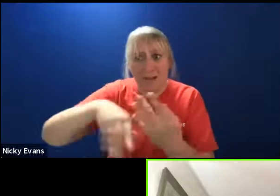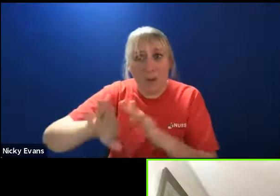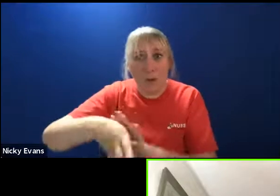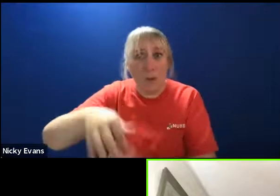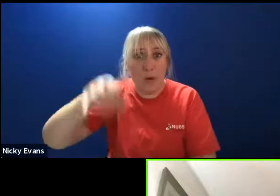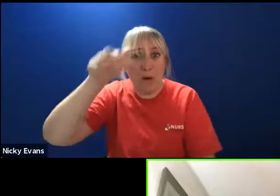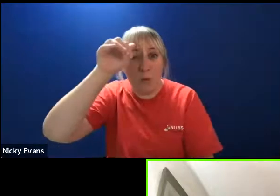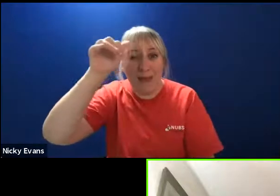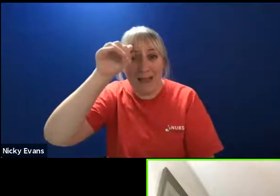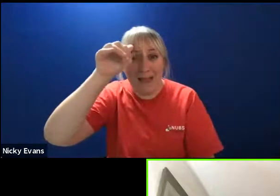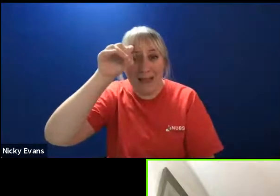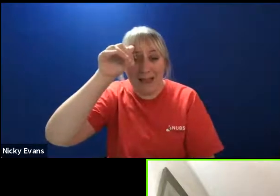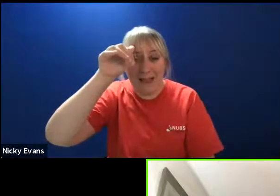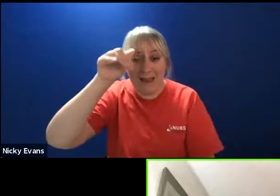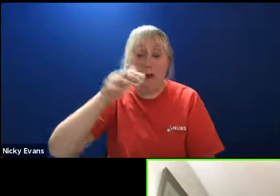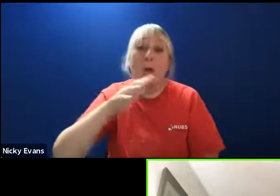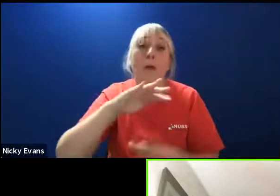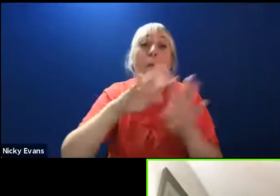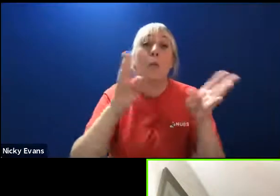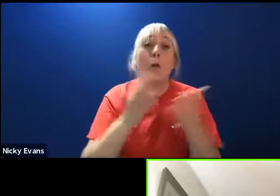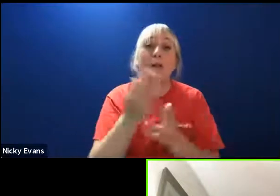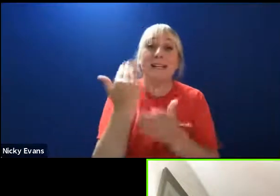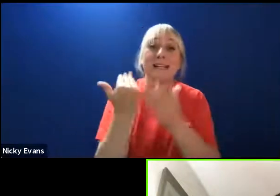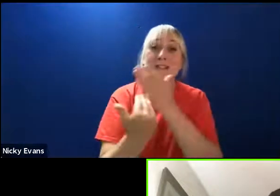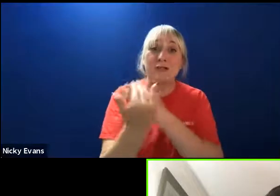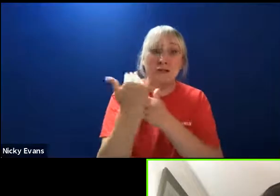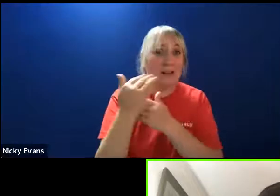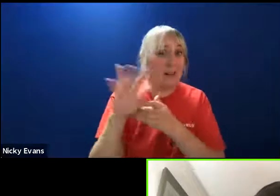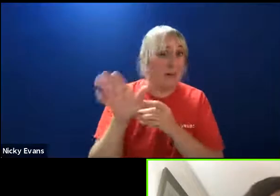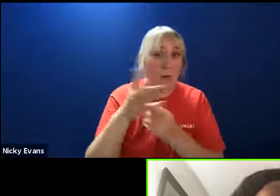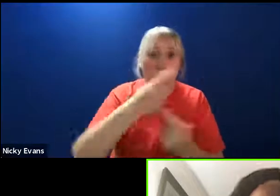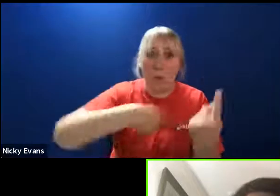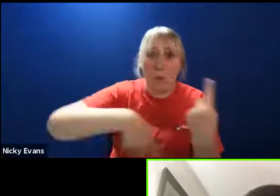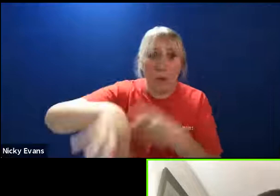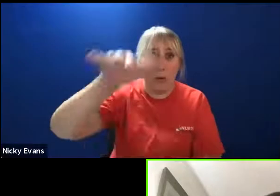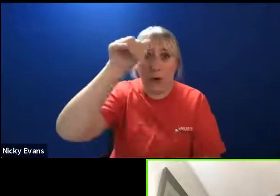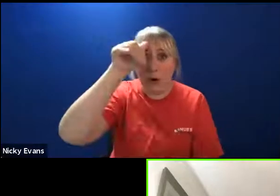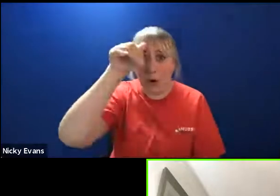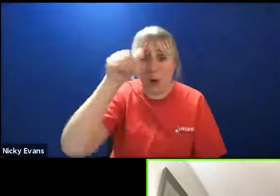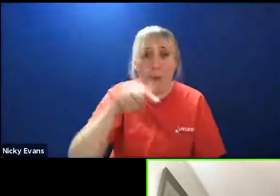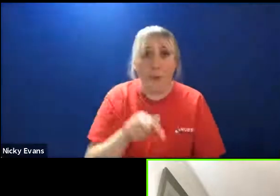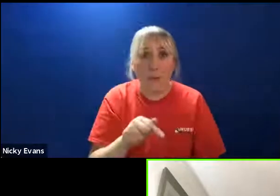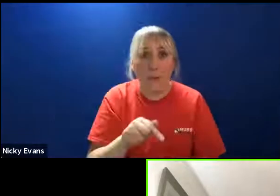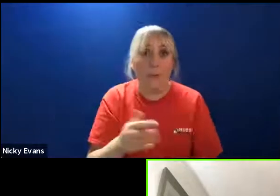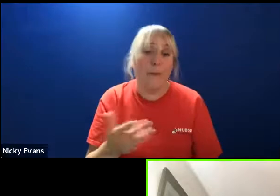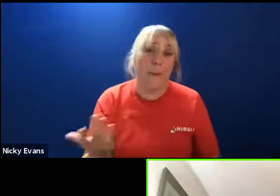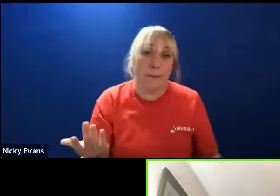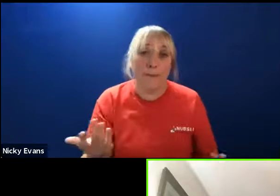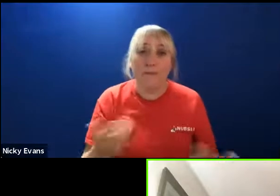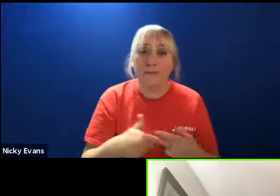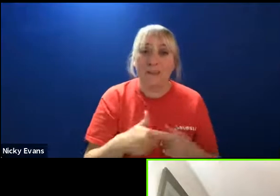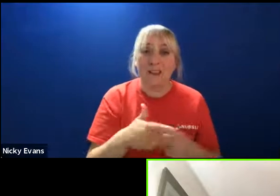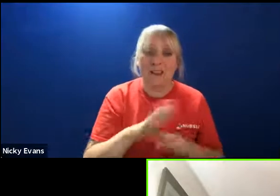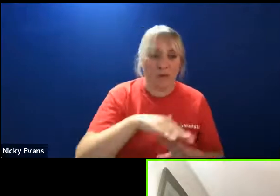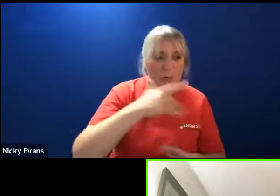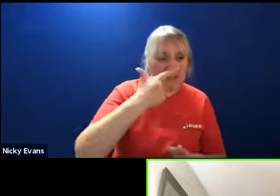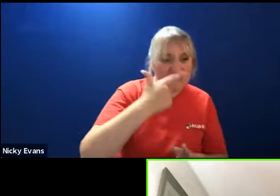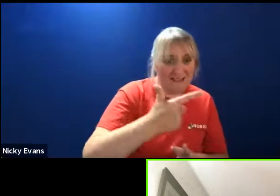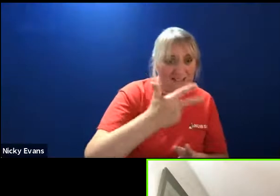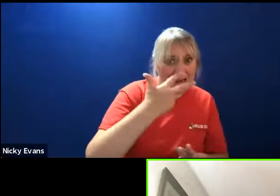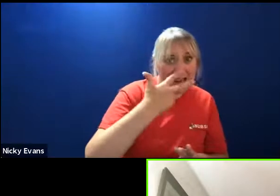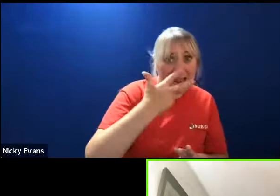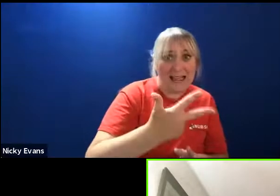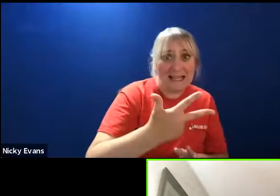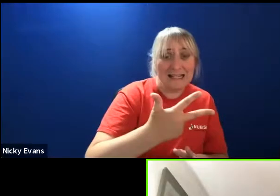to Cuba is known by everybody. And when I say everybody, that could be from a 7 or 8-year-old child who, by the